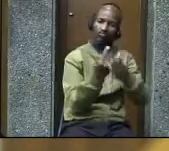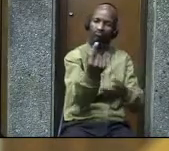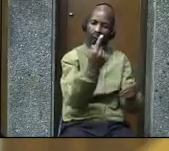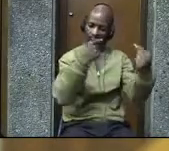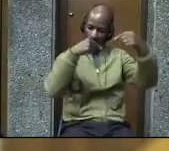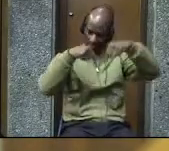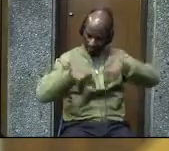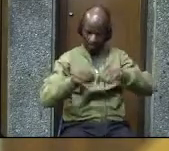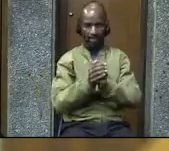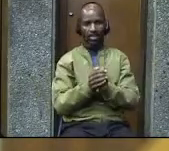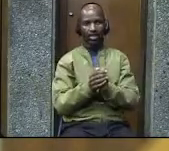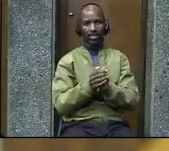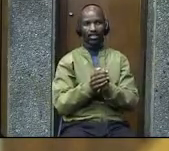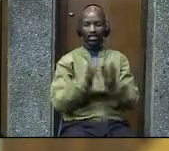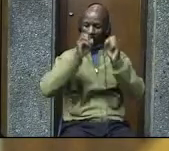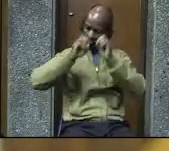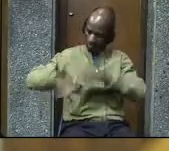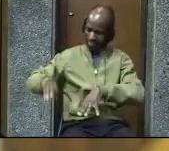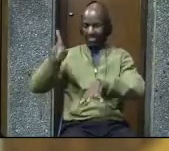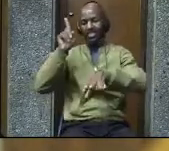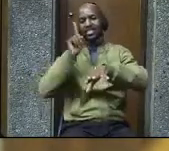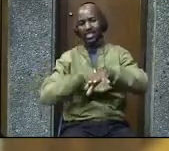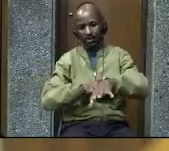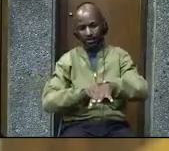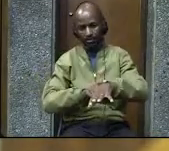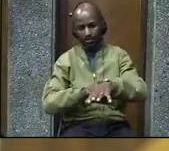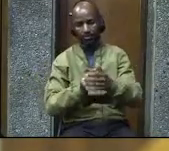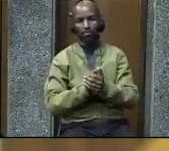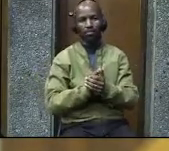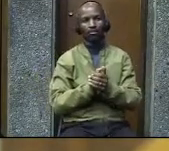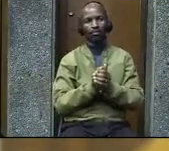itliswa mona re senyetswa nako